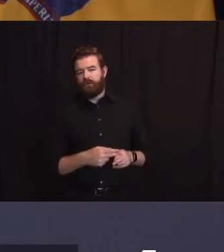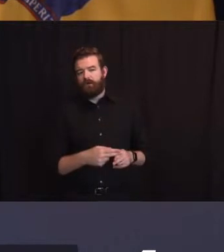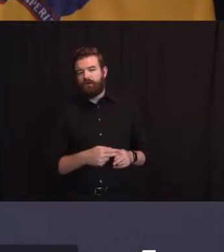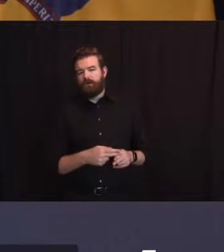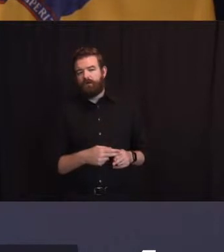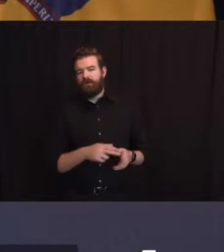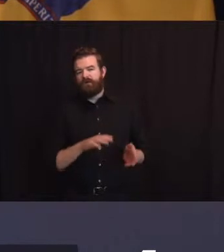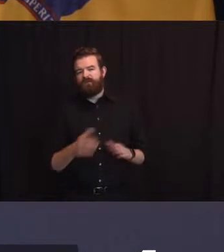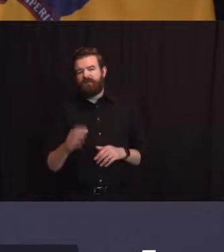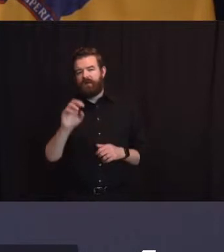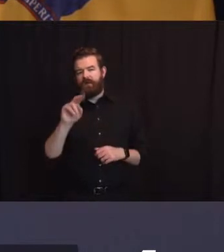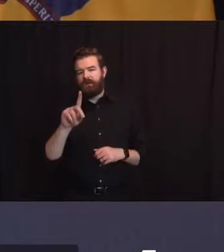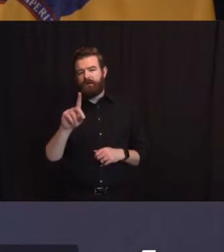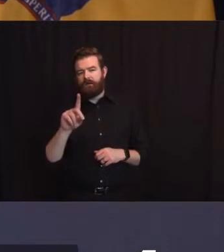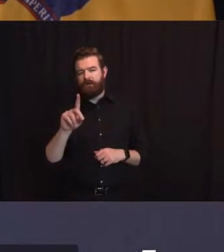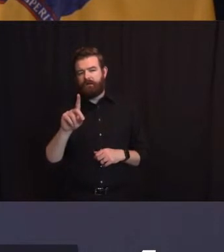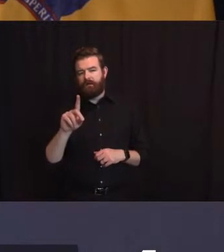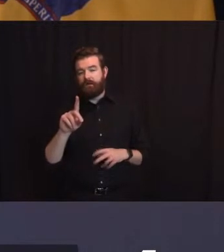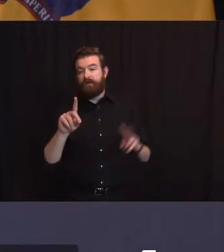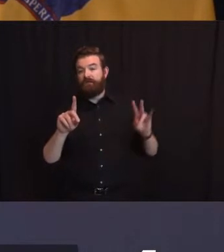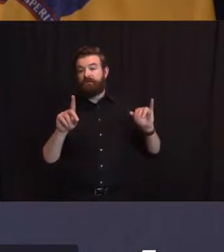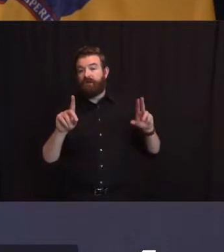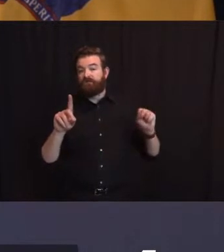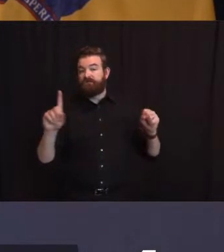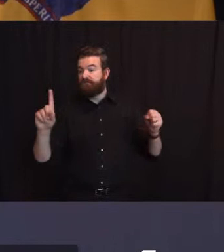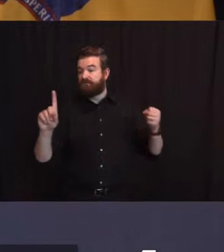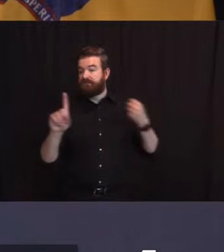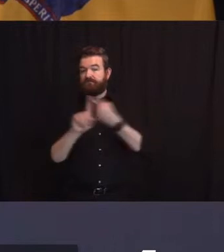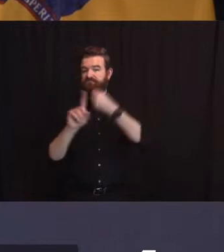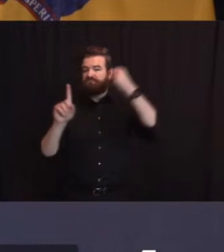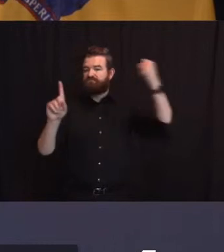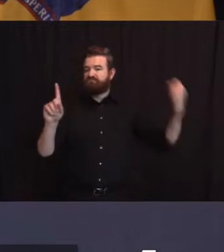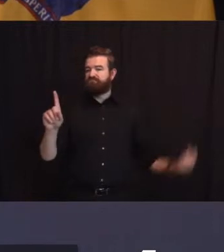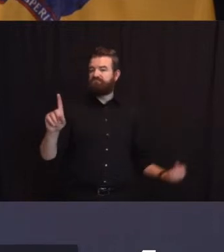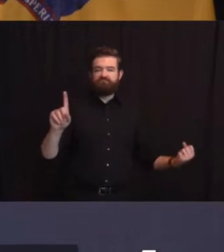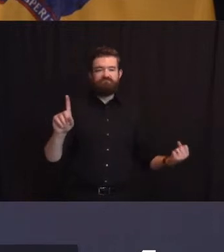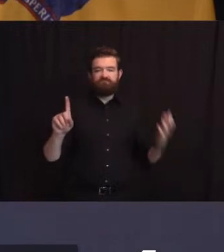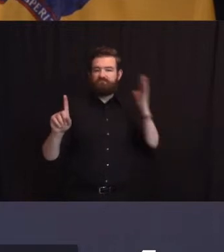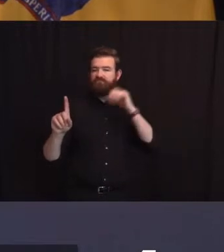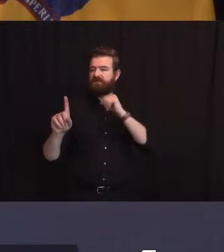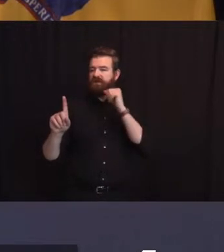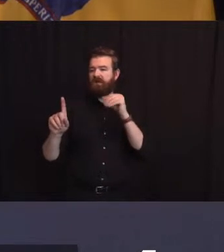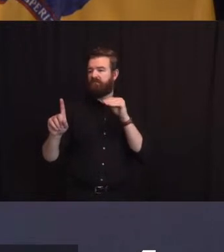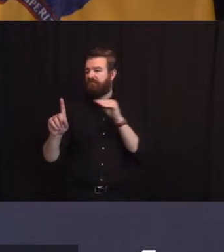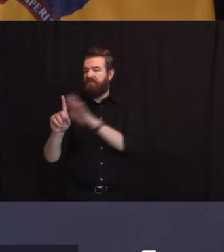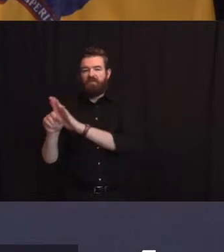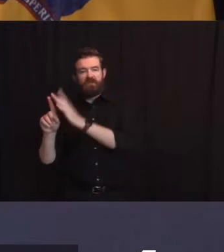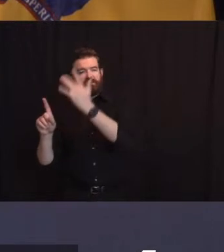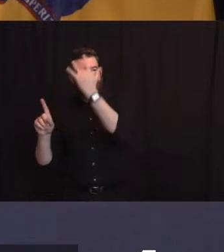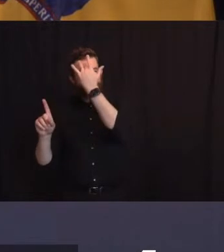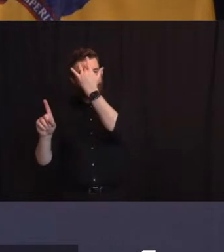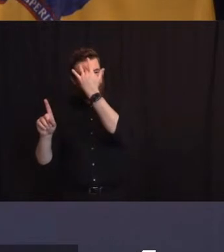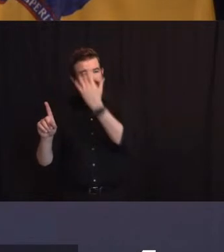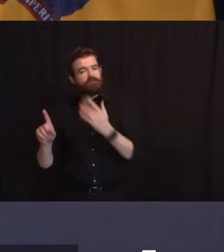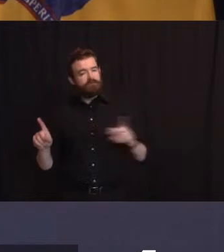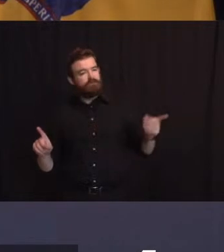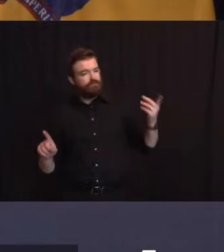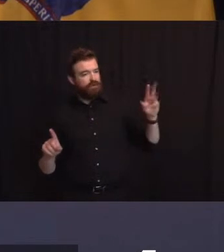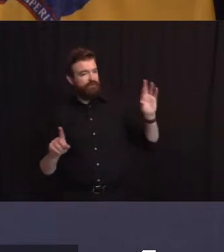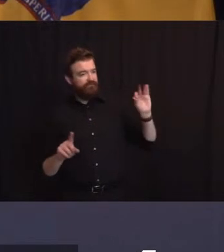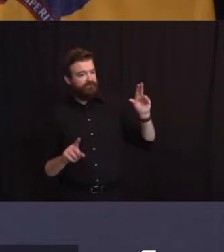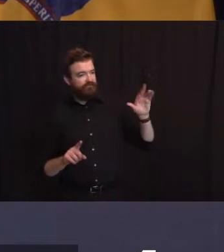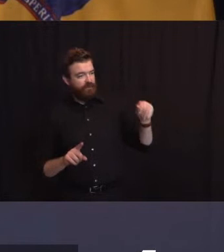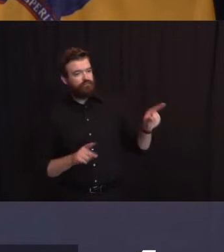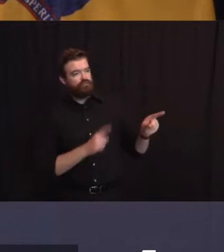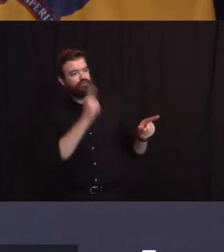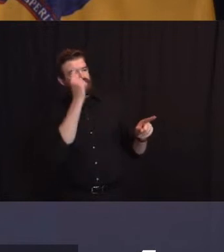for the virus. That's what Dr. Fauci said yesterday. Yeah. Why is Dr. Fauci right when he agrees with you and wrong when he